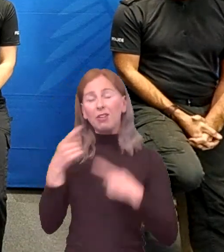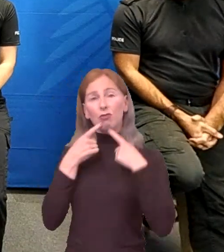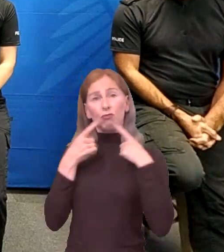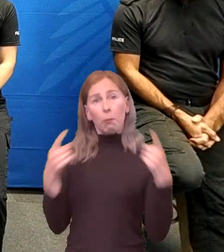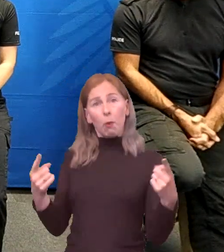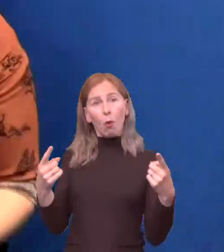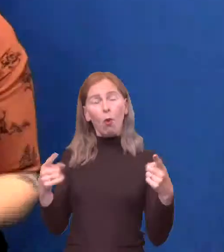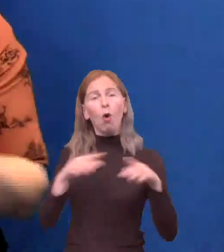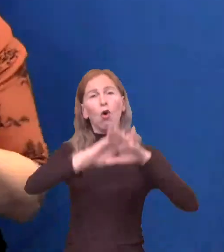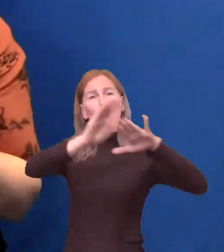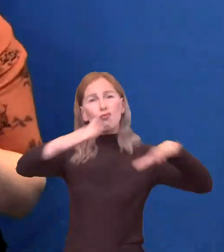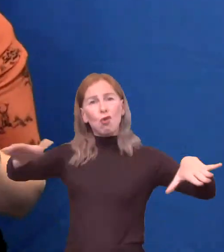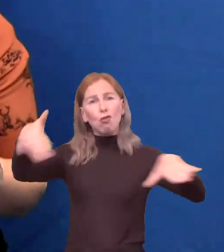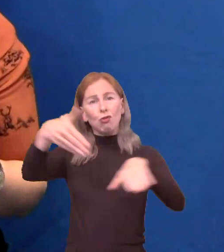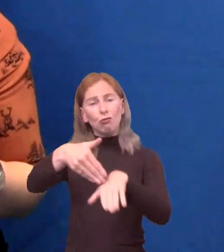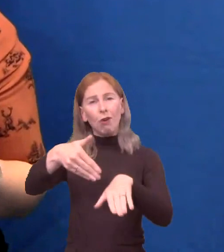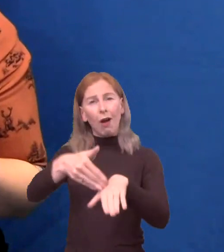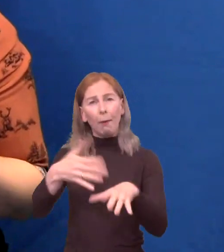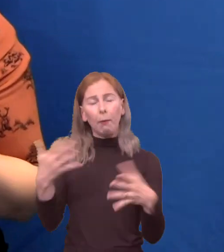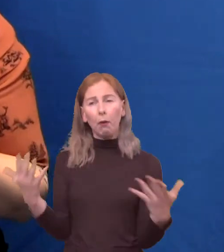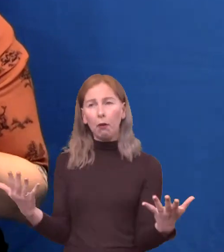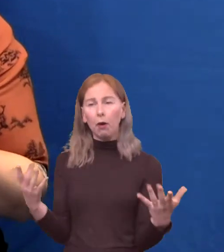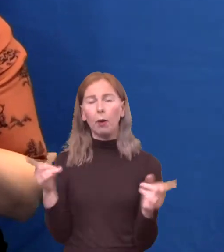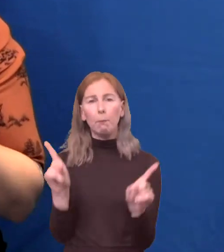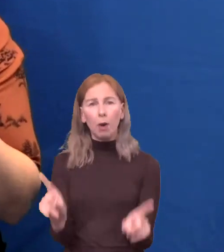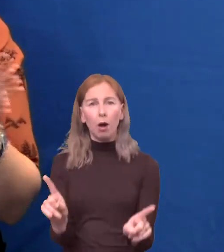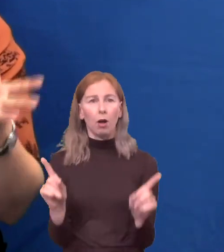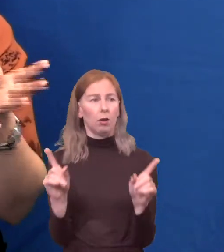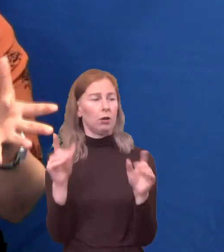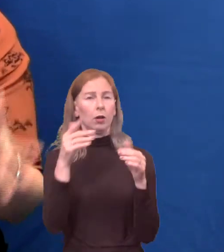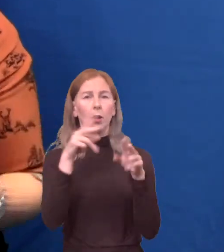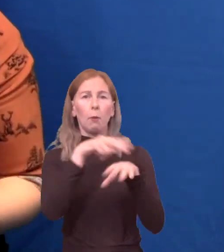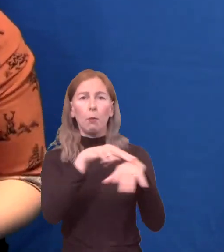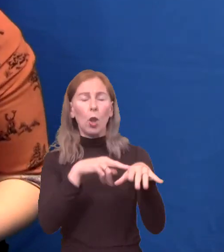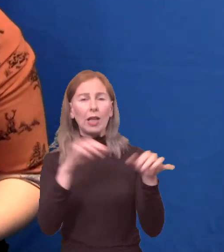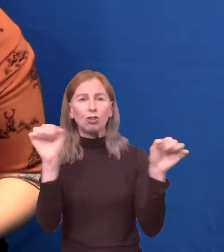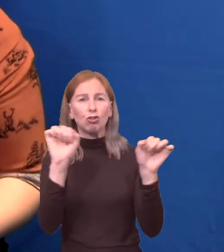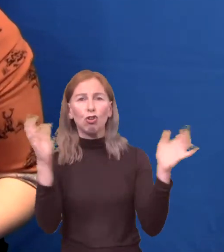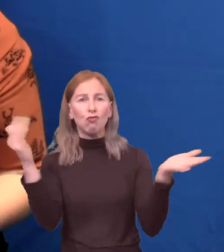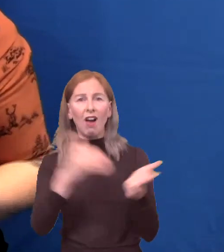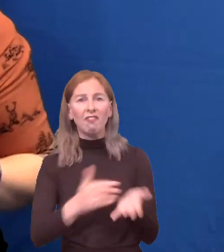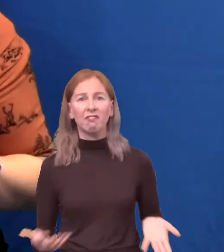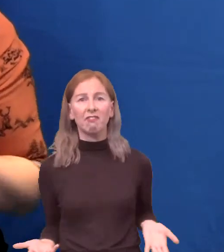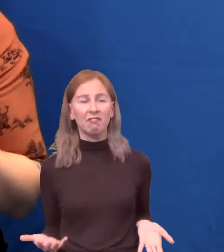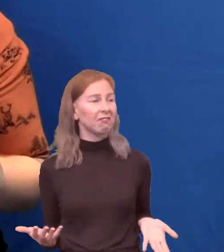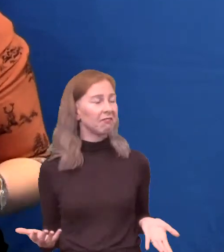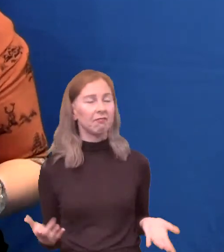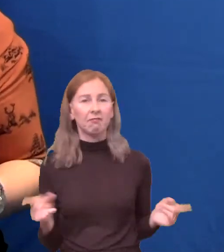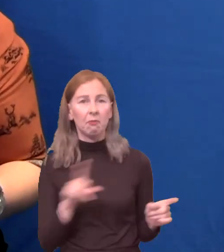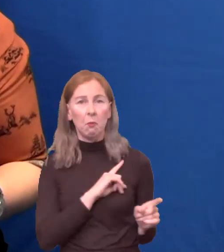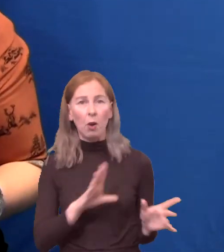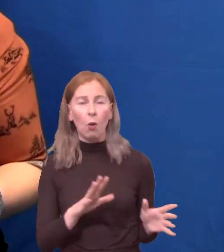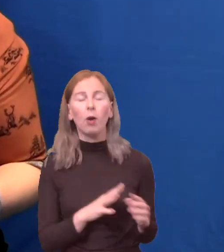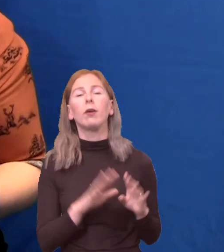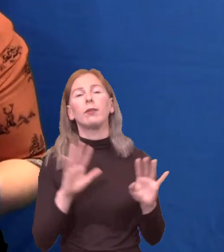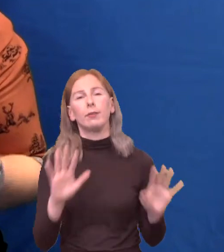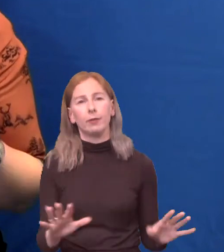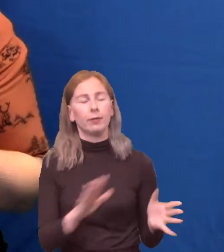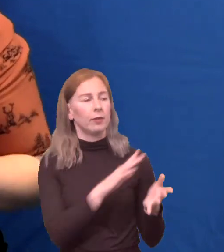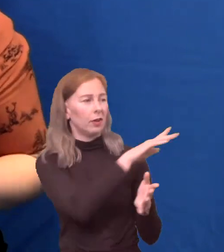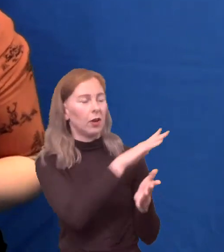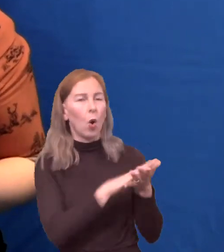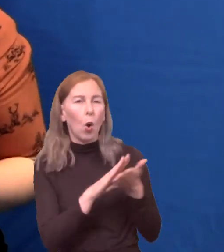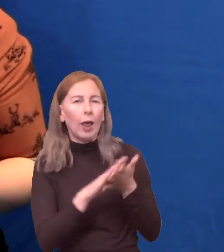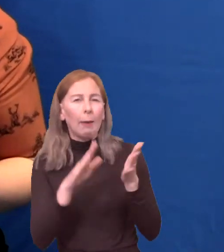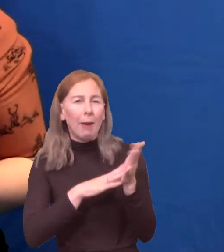why haven't you attended? And we have kind of covered this a little bit already, and I think Mike and Holly have spoken about the sort of threat, harm, risk assessment that is carried out when